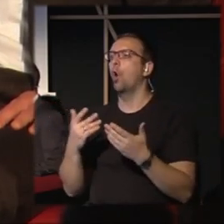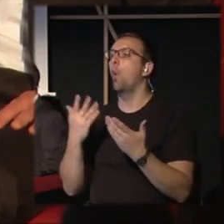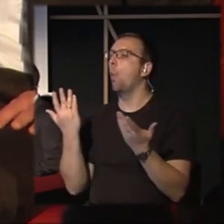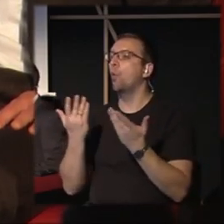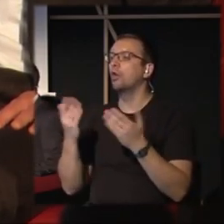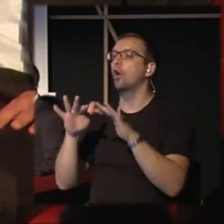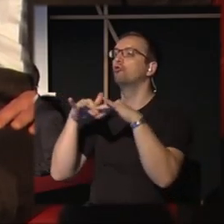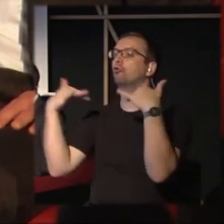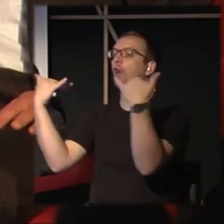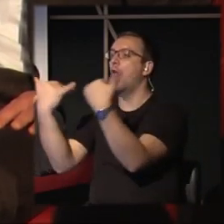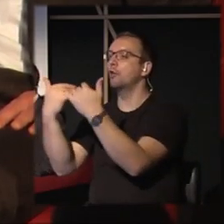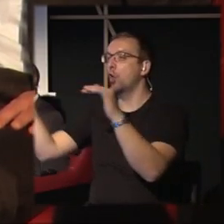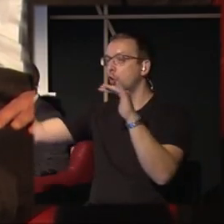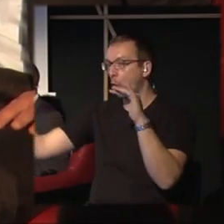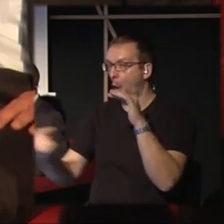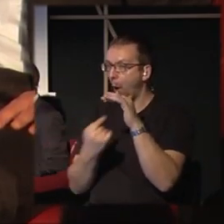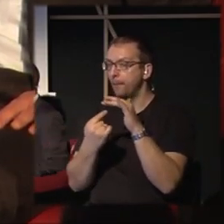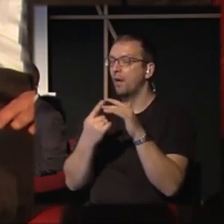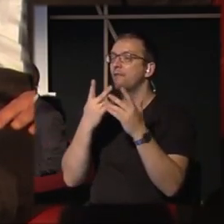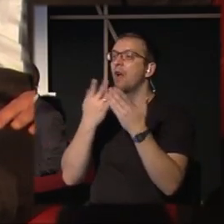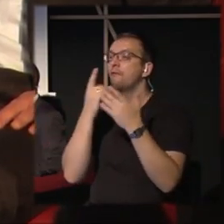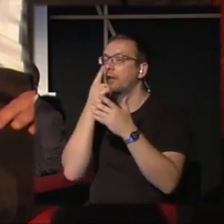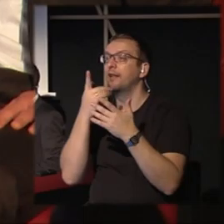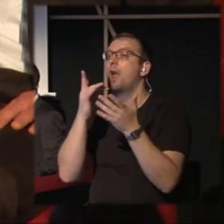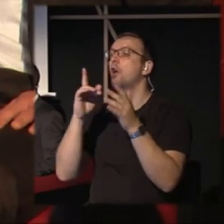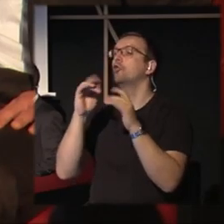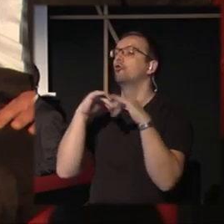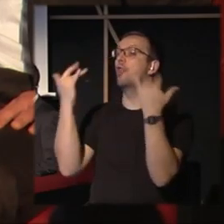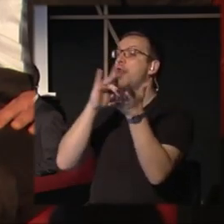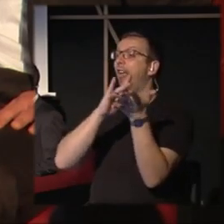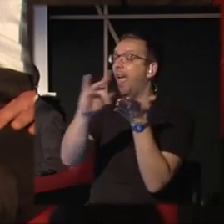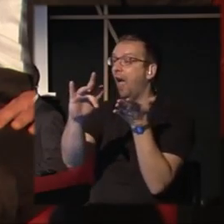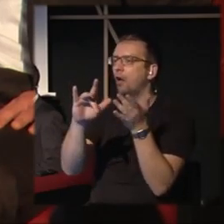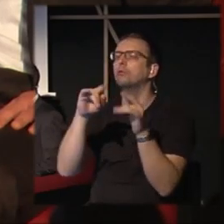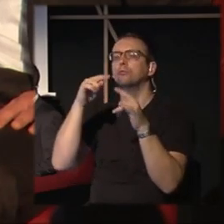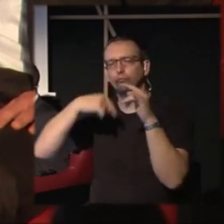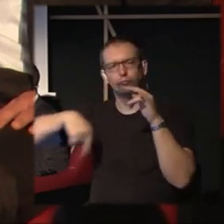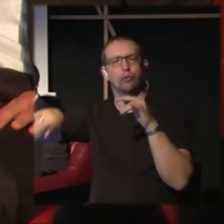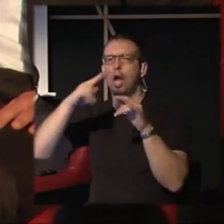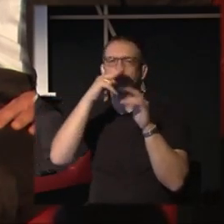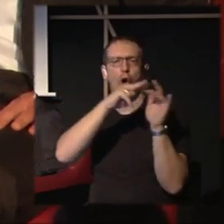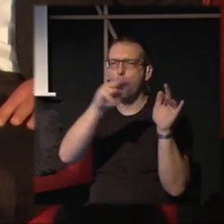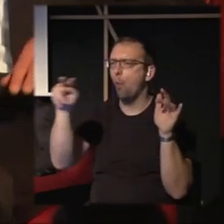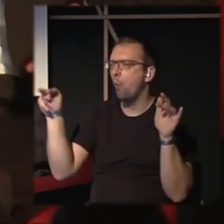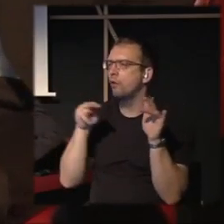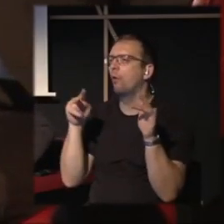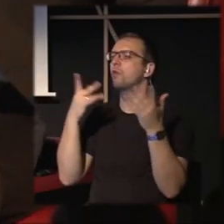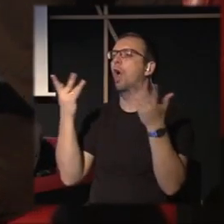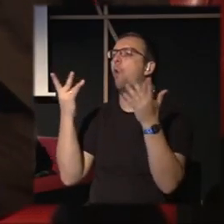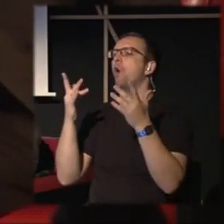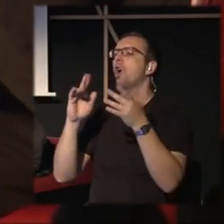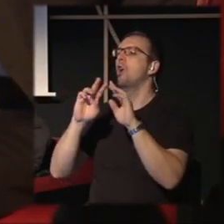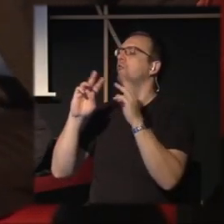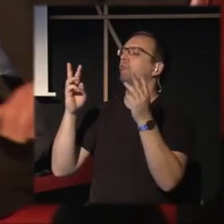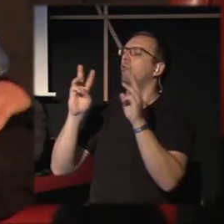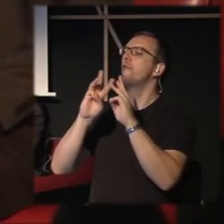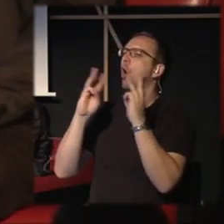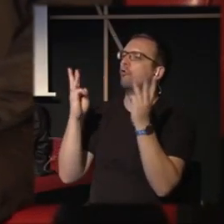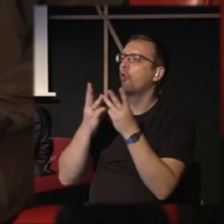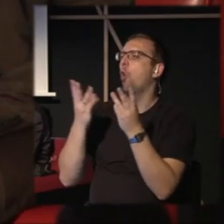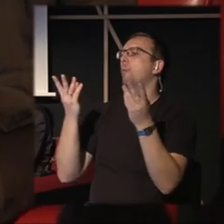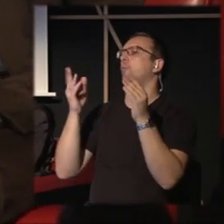but workshops and some kind of educational programs. For example, we have an educational program for our young